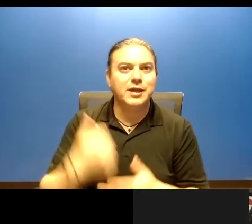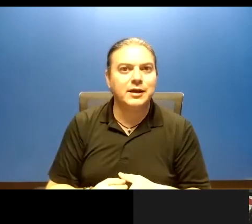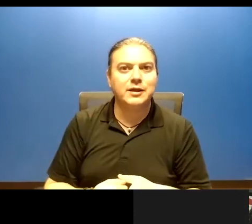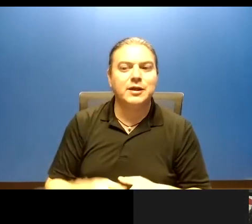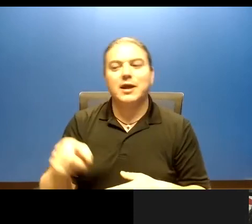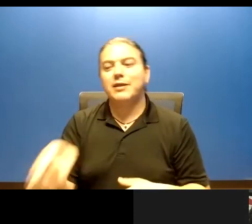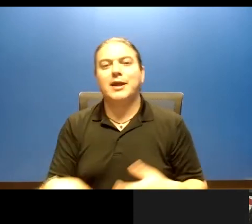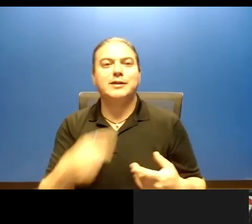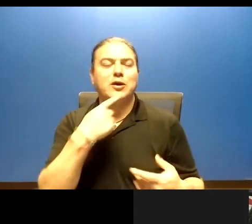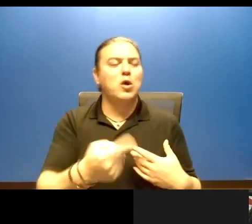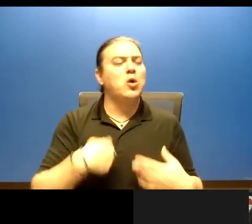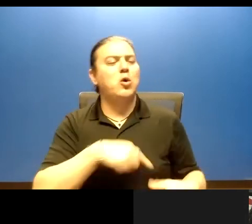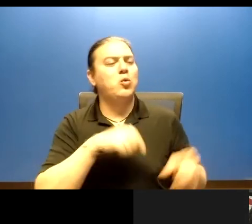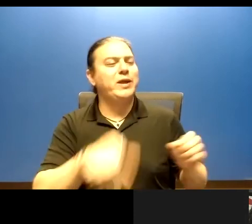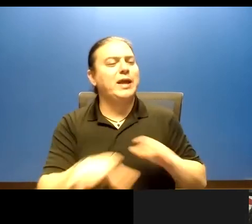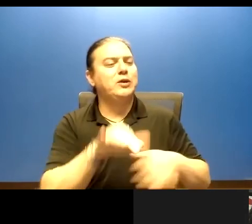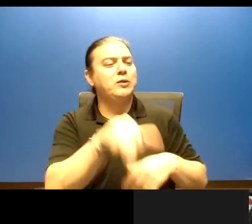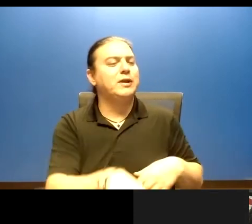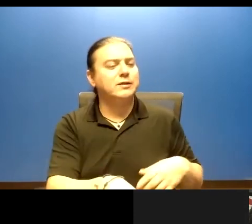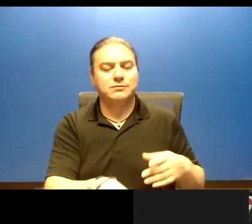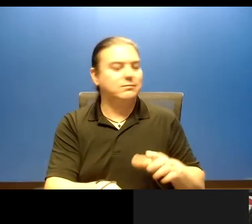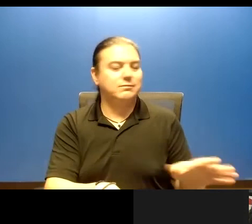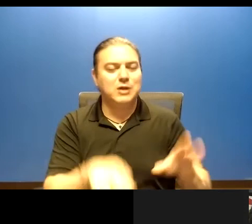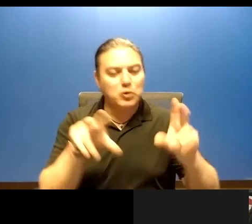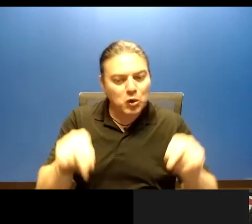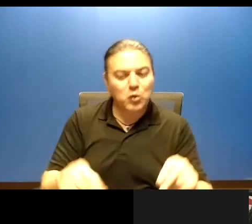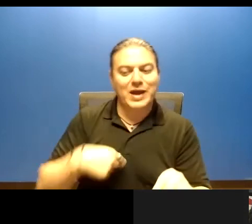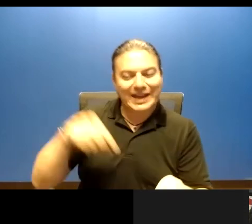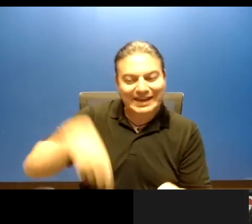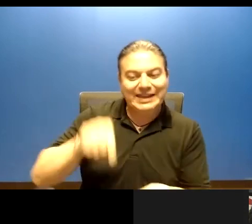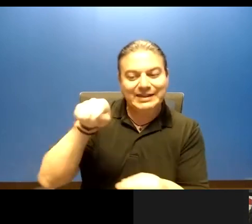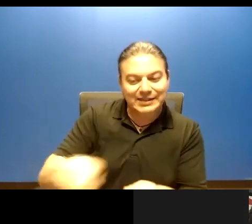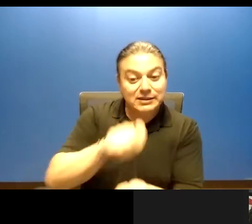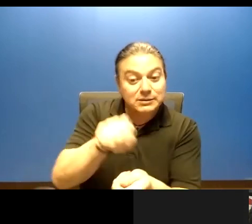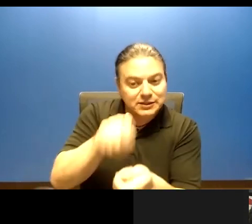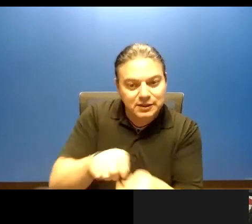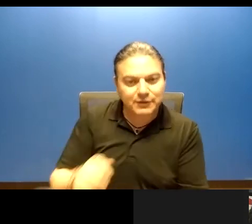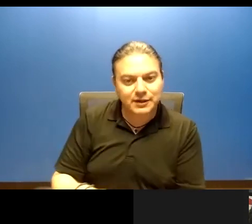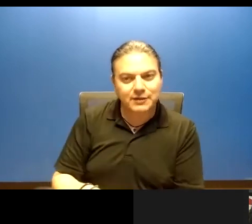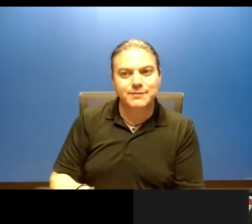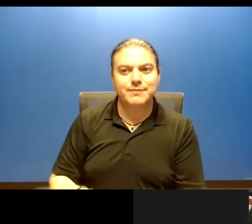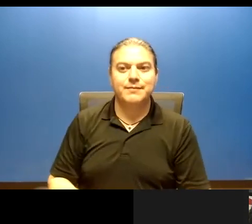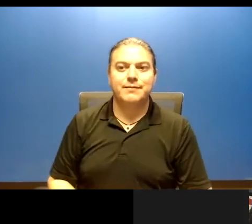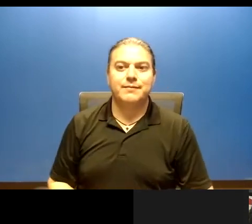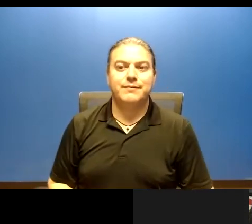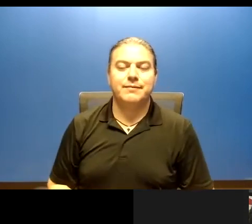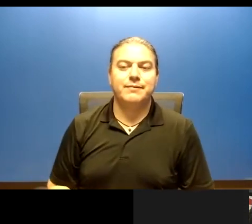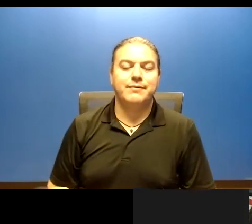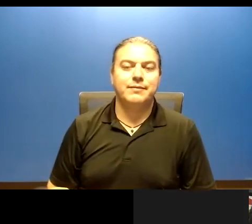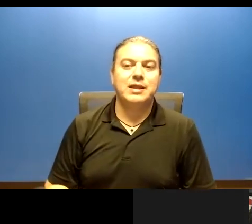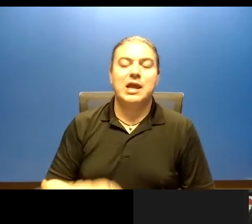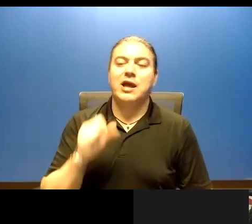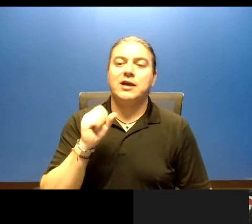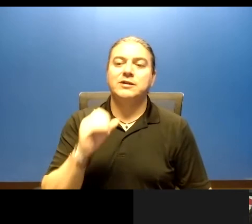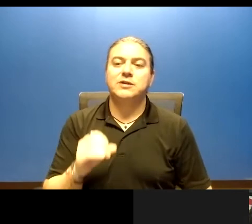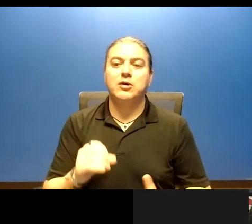this. You're like, nope, that's not what I need. There is a reason why I'm specifically asking for it in this way. And so the